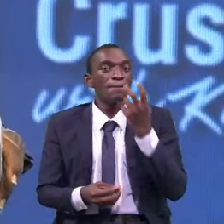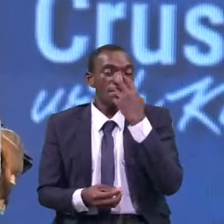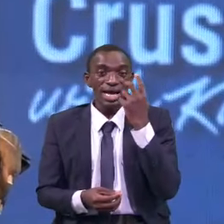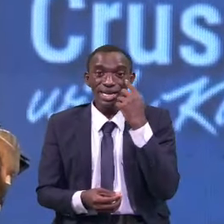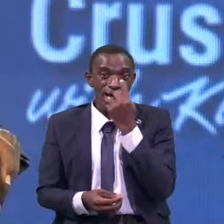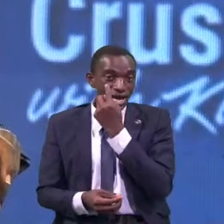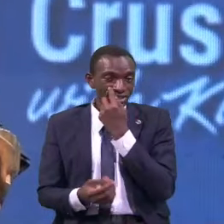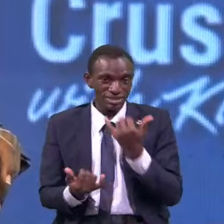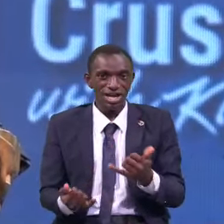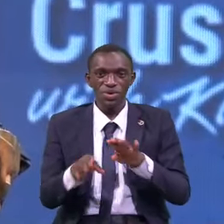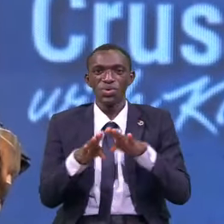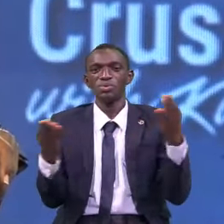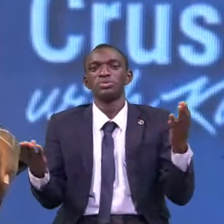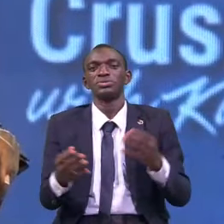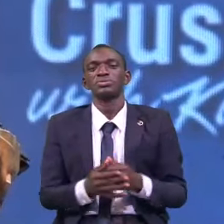are open.